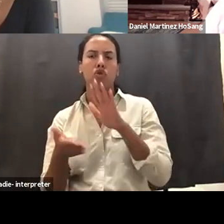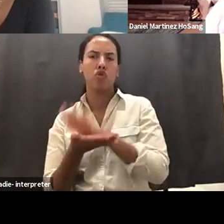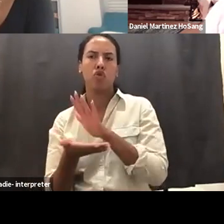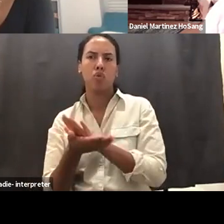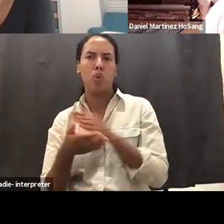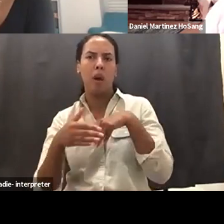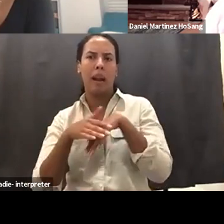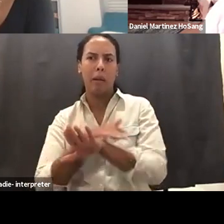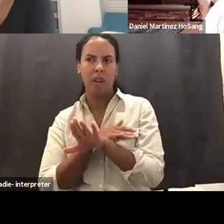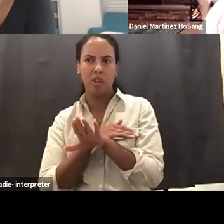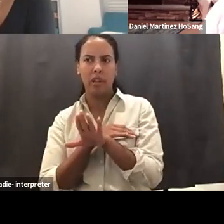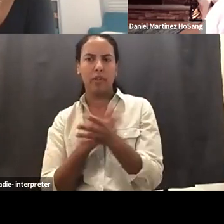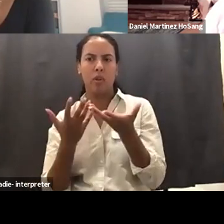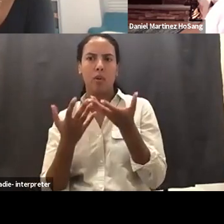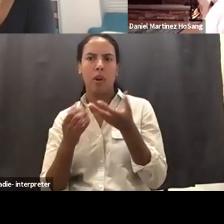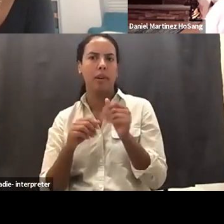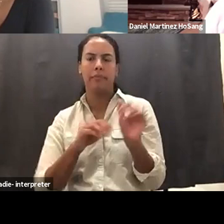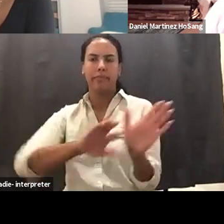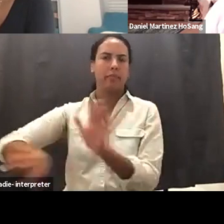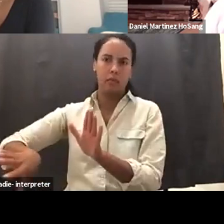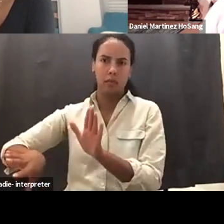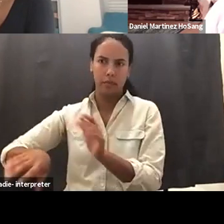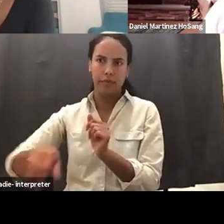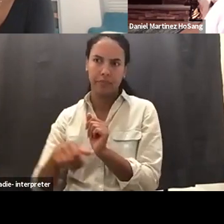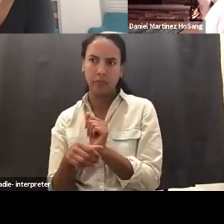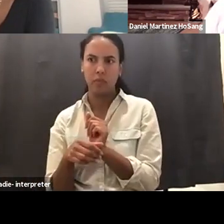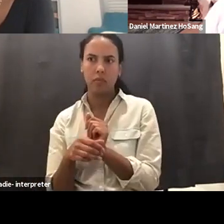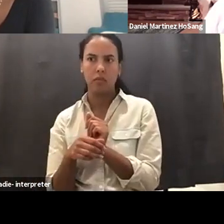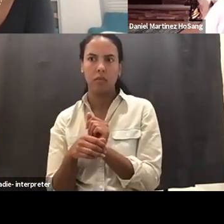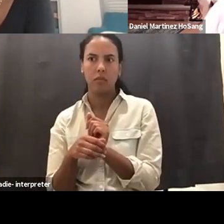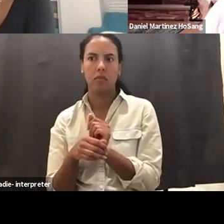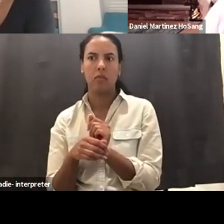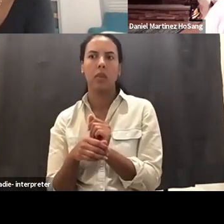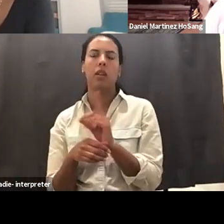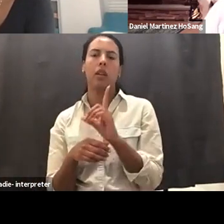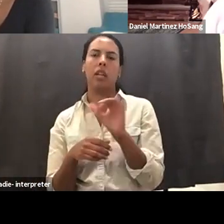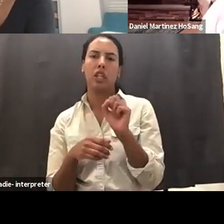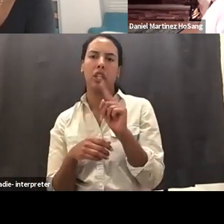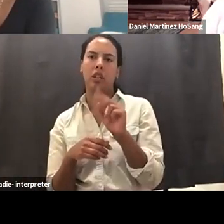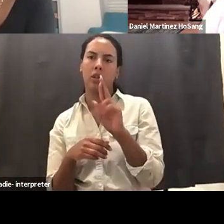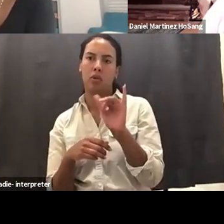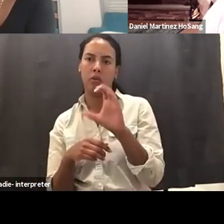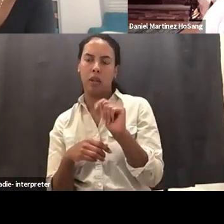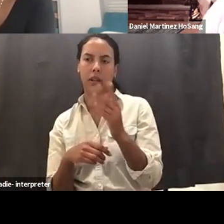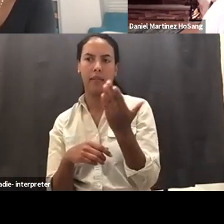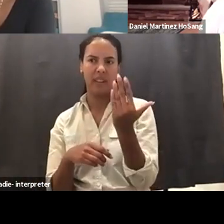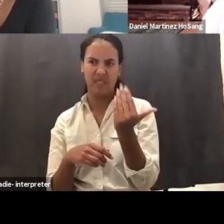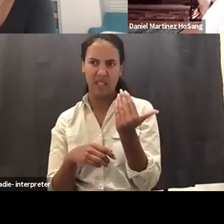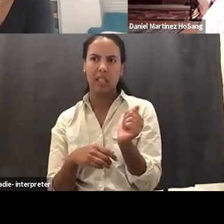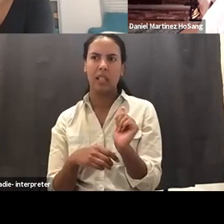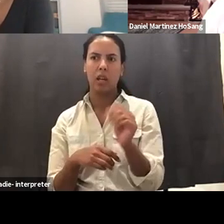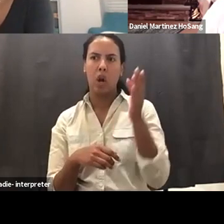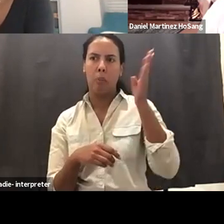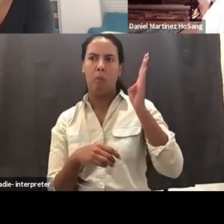District 15 in Brooklyn, for example, or a similar policy in District 28 in Queens. There's also been a